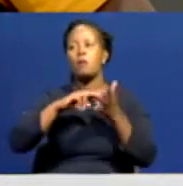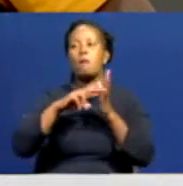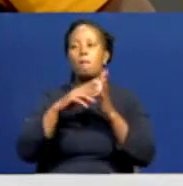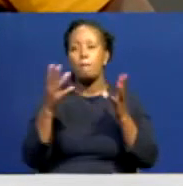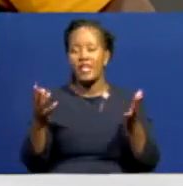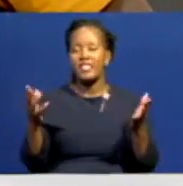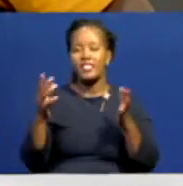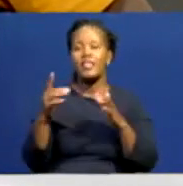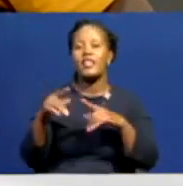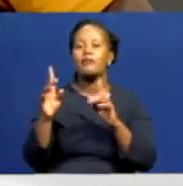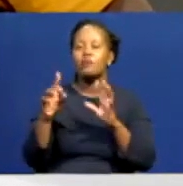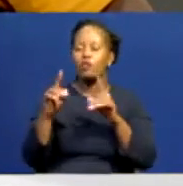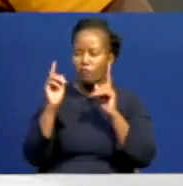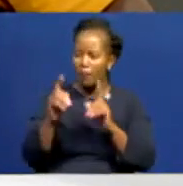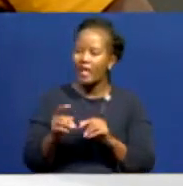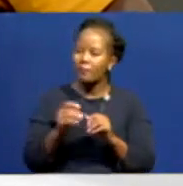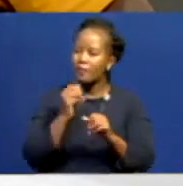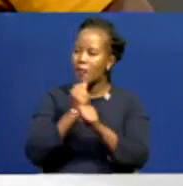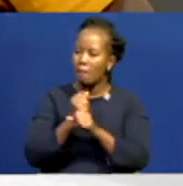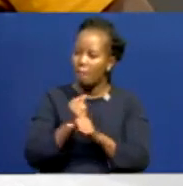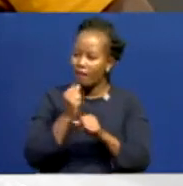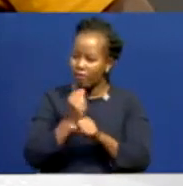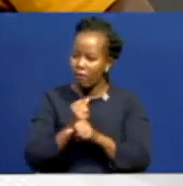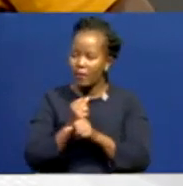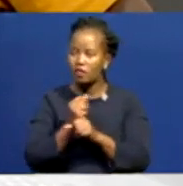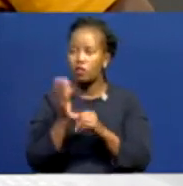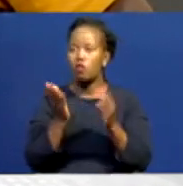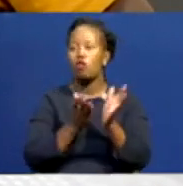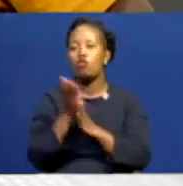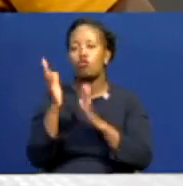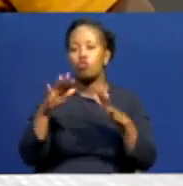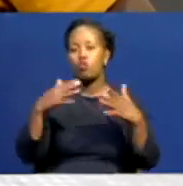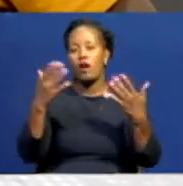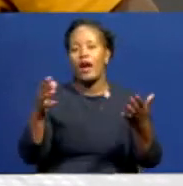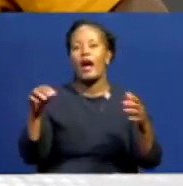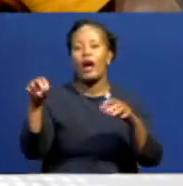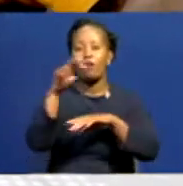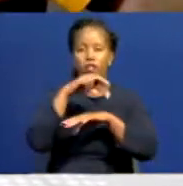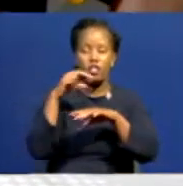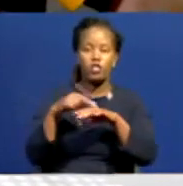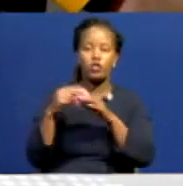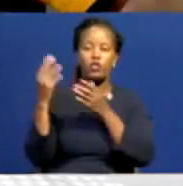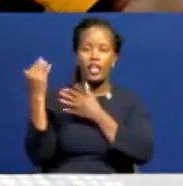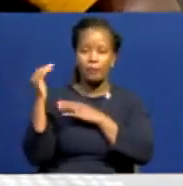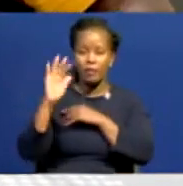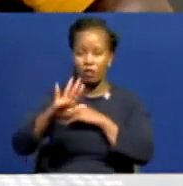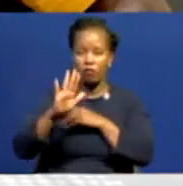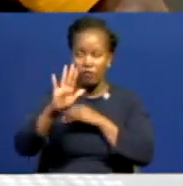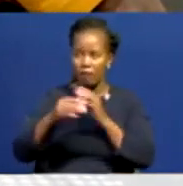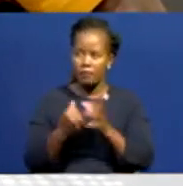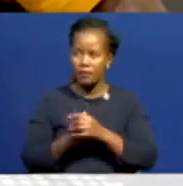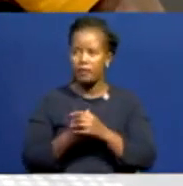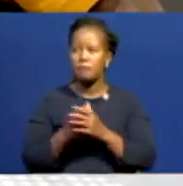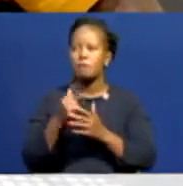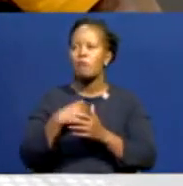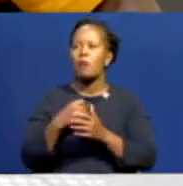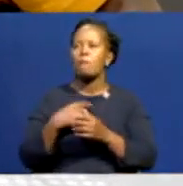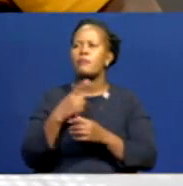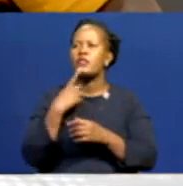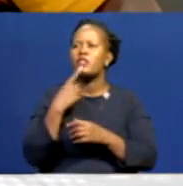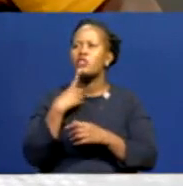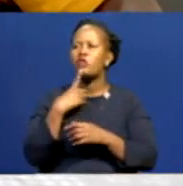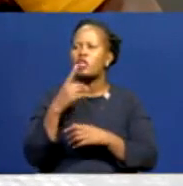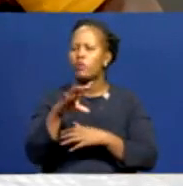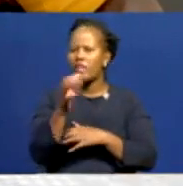to be performing according to how their nation expect. I was talking to Mustafi Nabila, a journalist